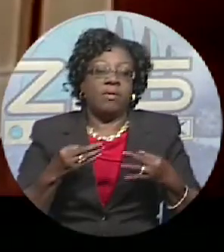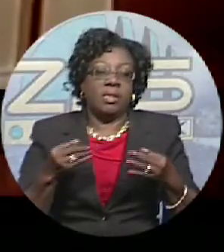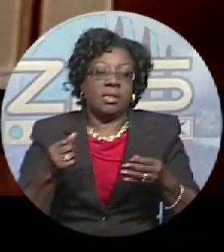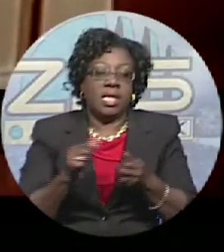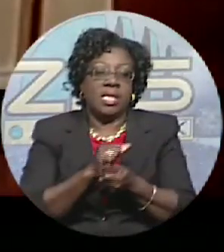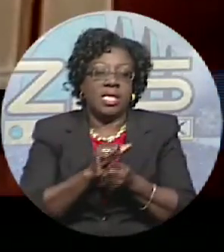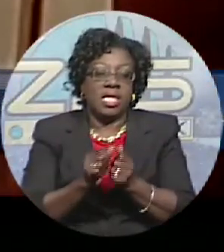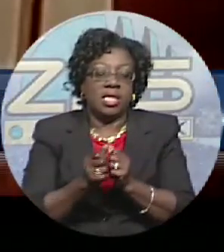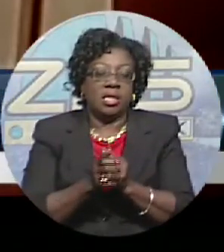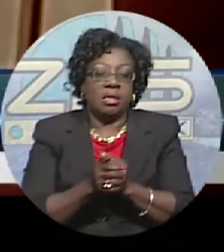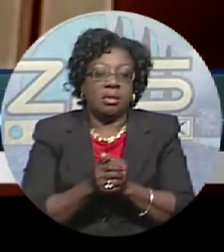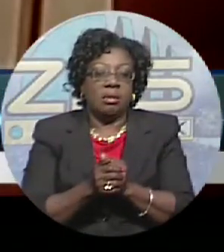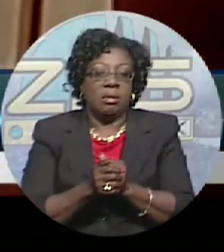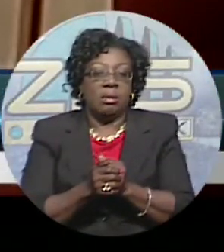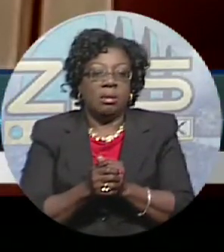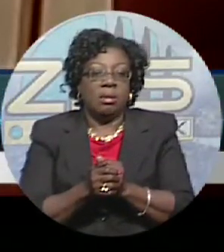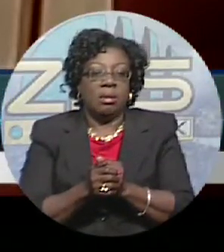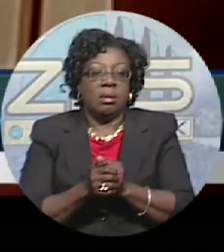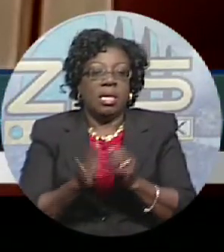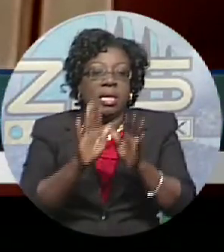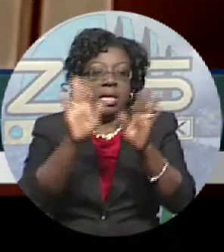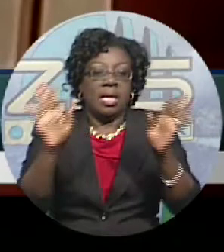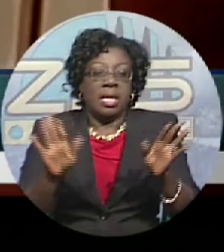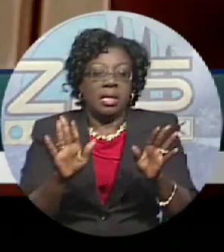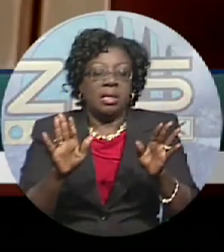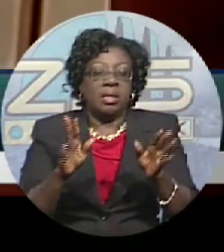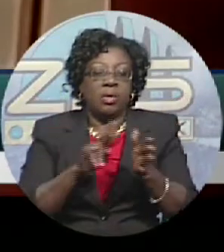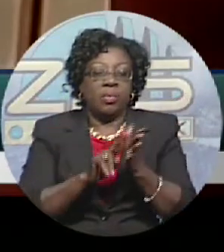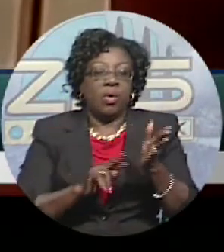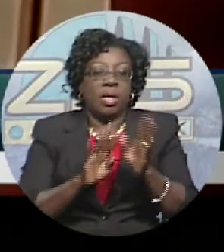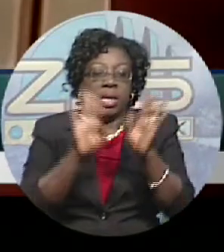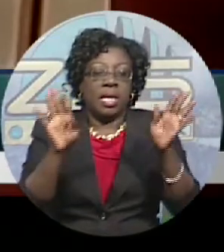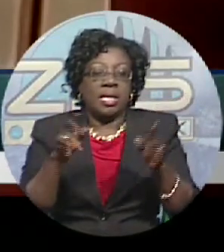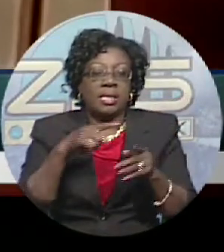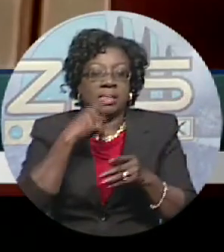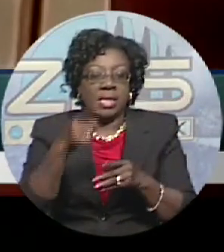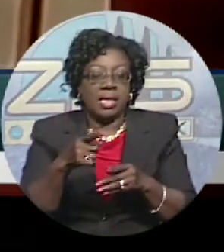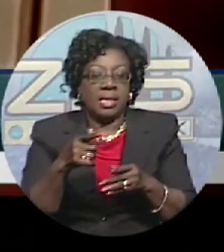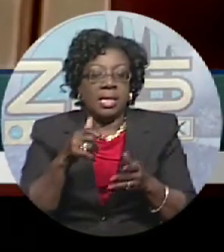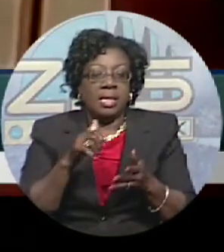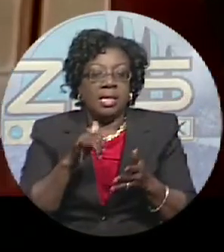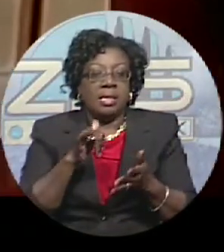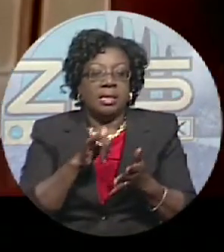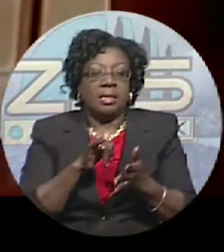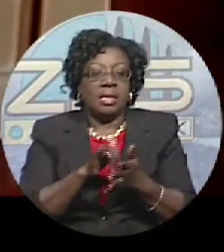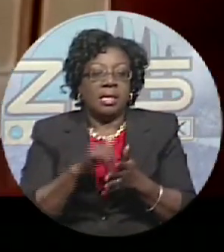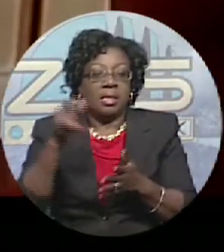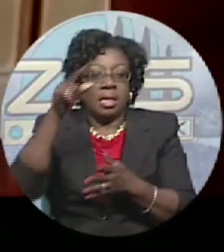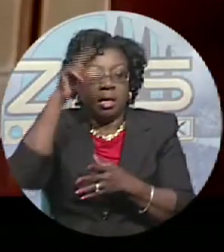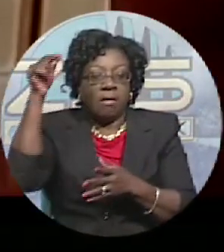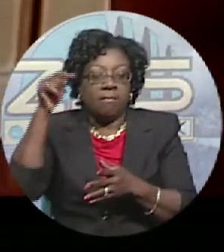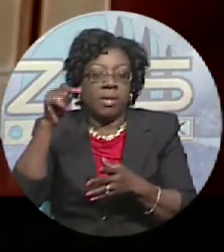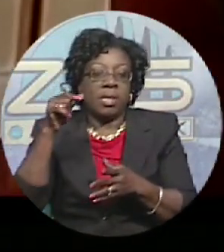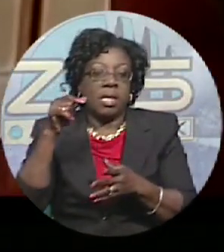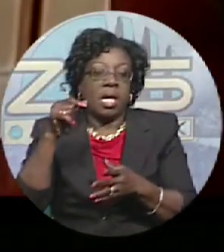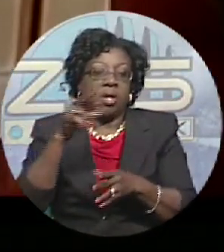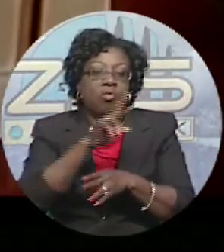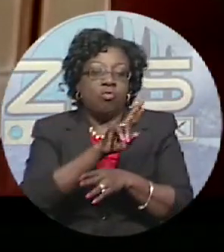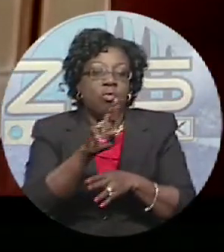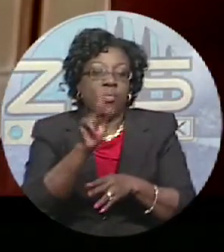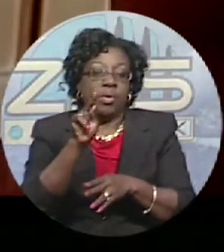information, reports, that clearly indicate that the moment that the government and Rubis